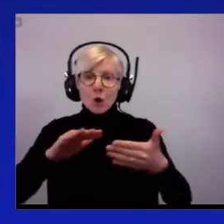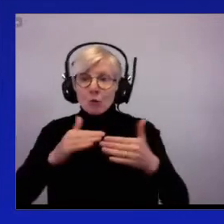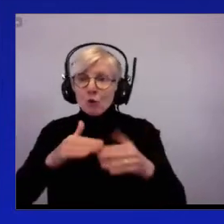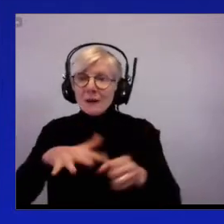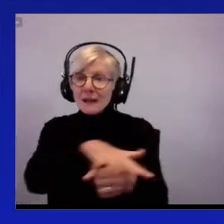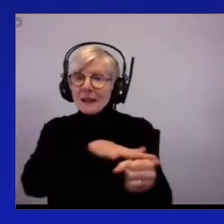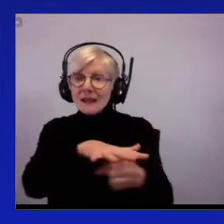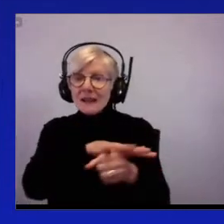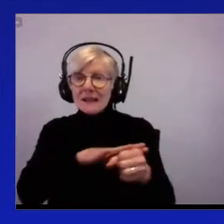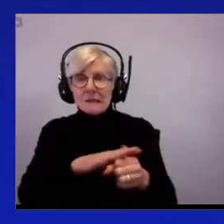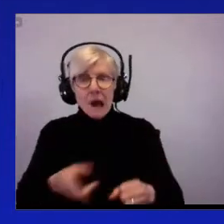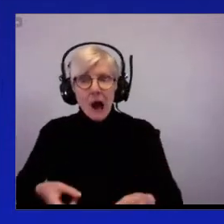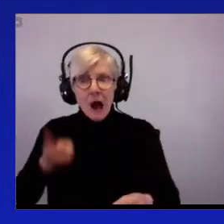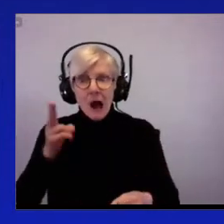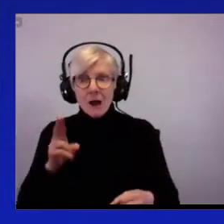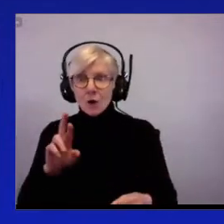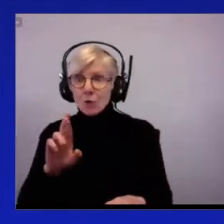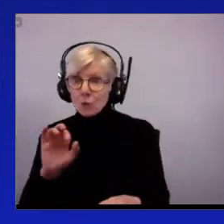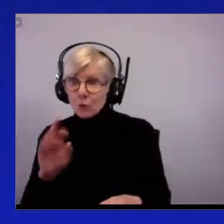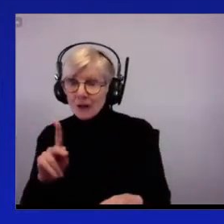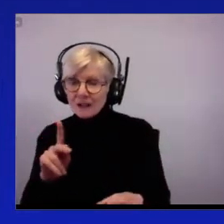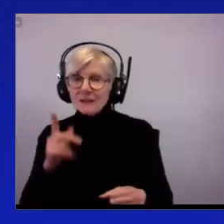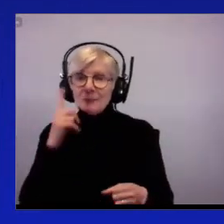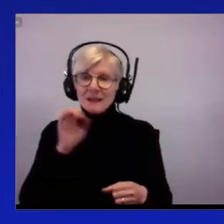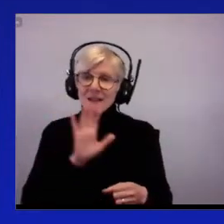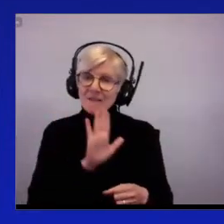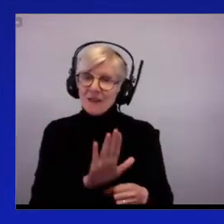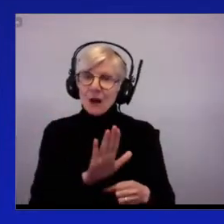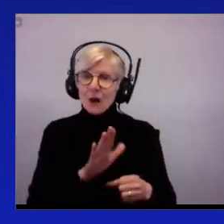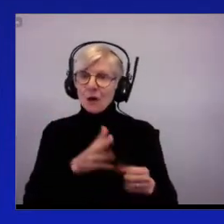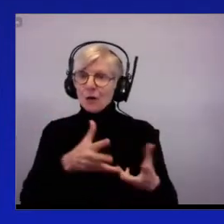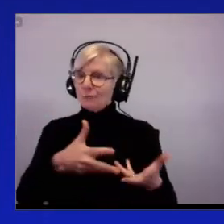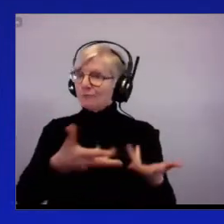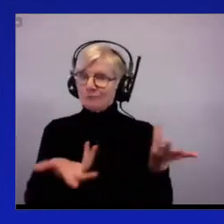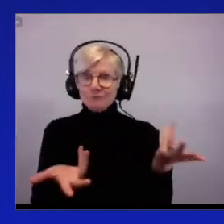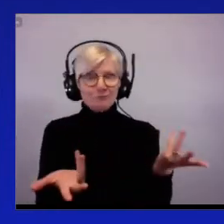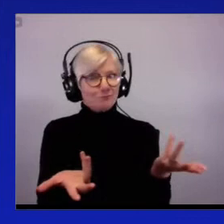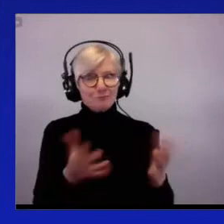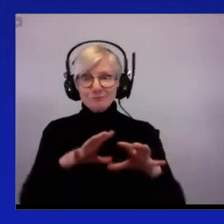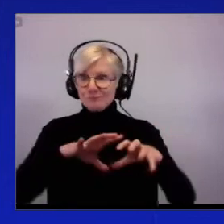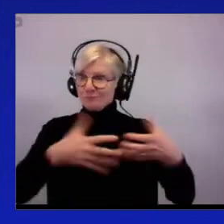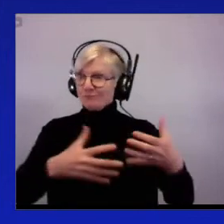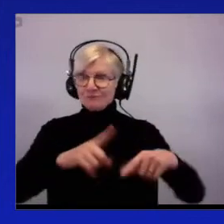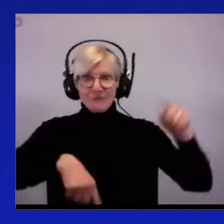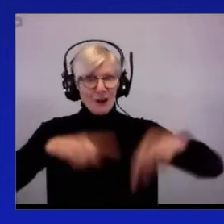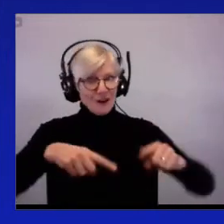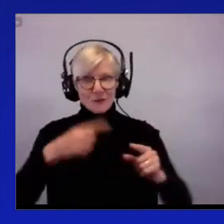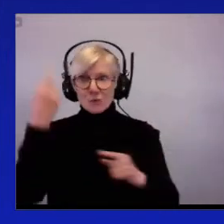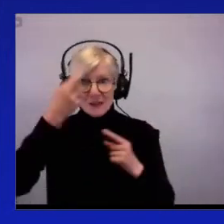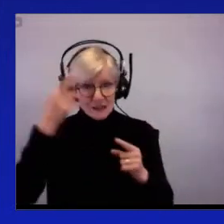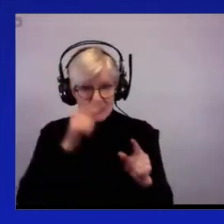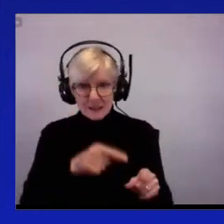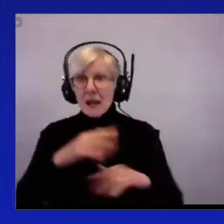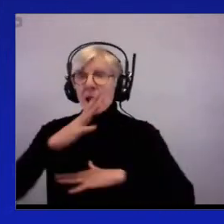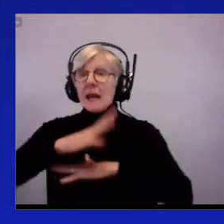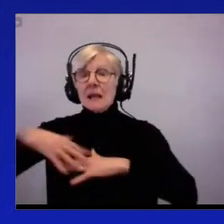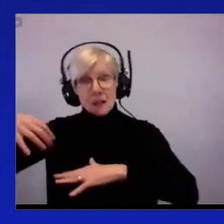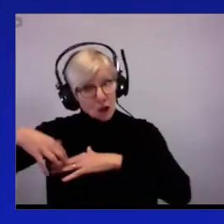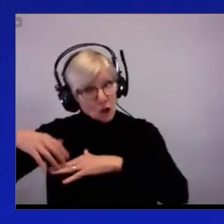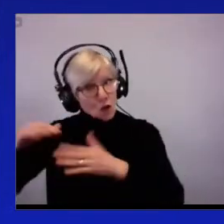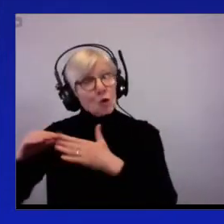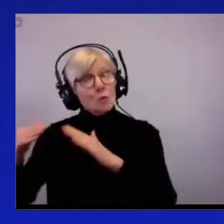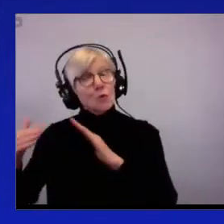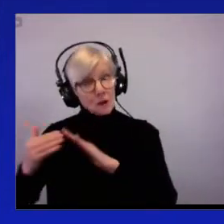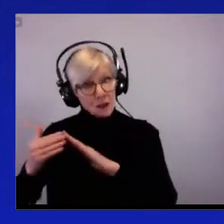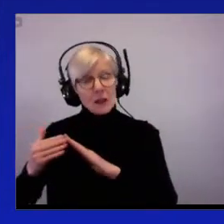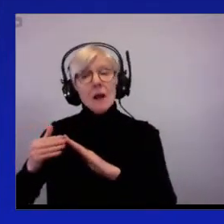risk, due to socio-demographic variables. Within the Indigenous communities, there is also